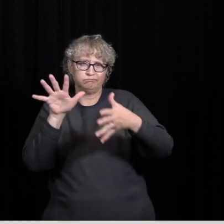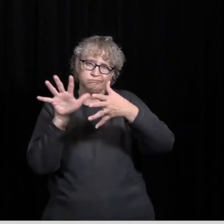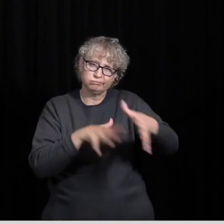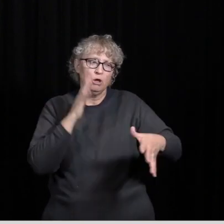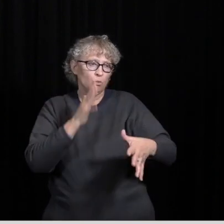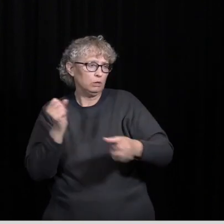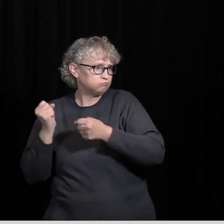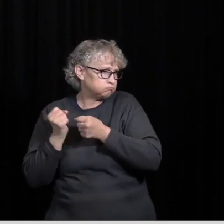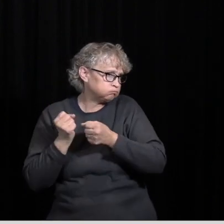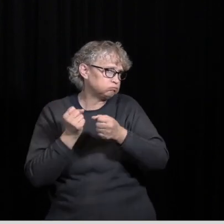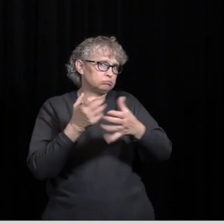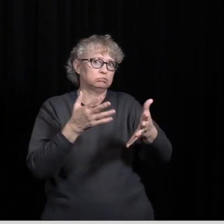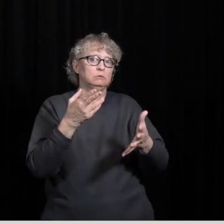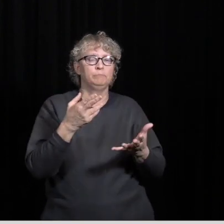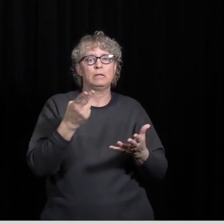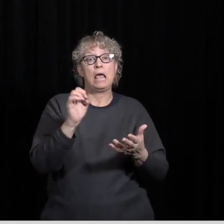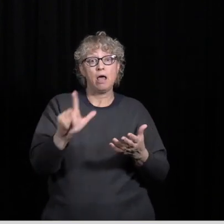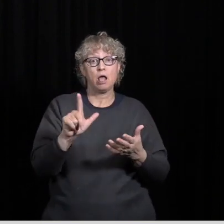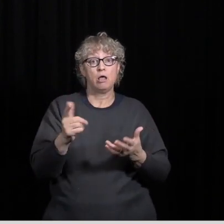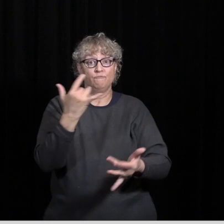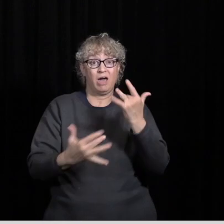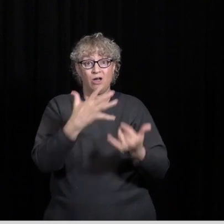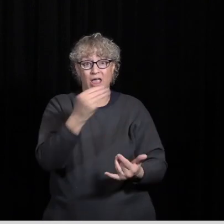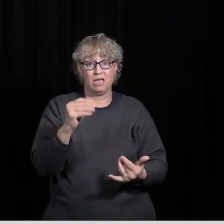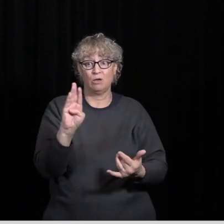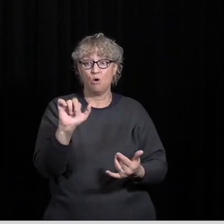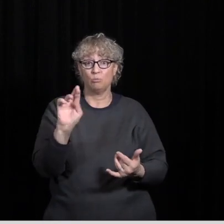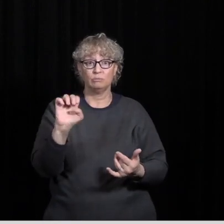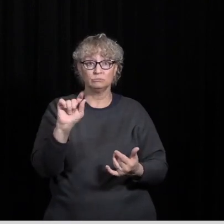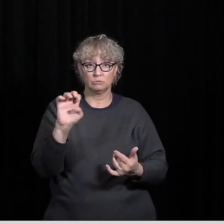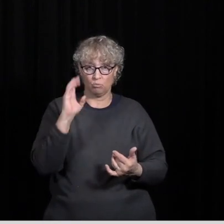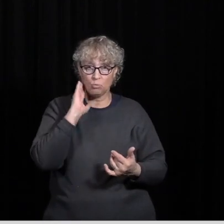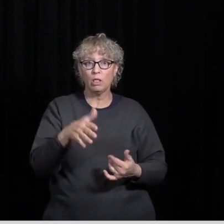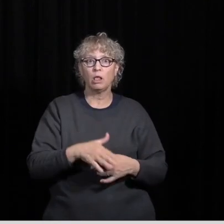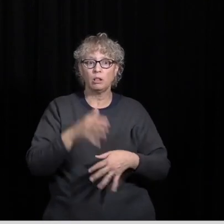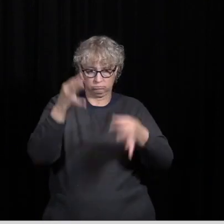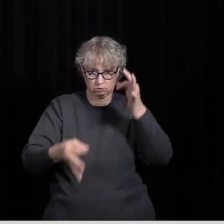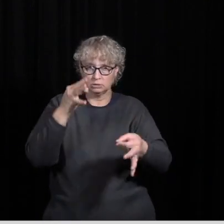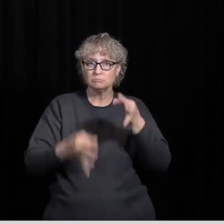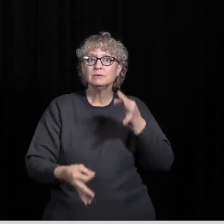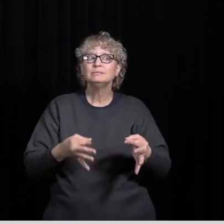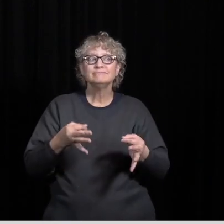send hellfire and brimstone down on the person who's against him. Judgment is coming.